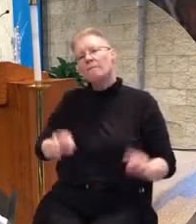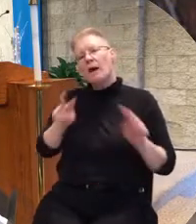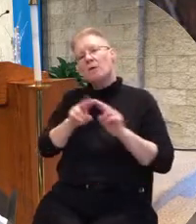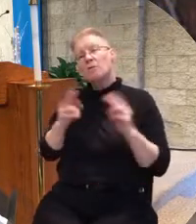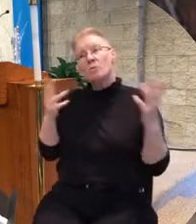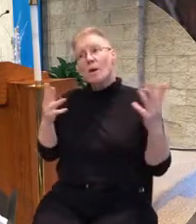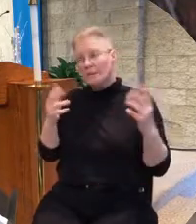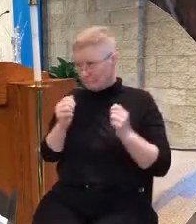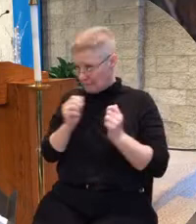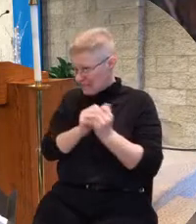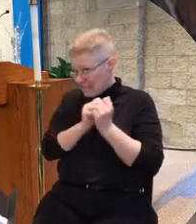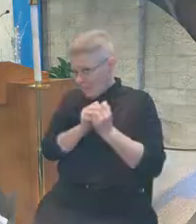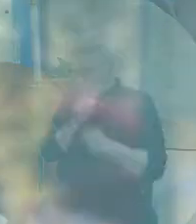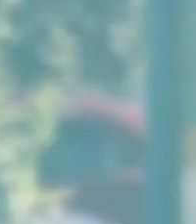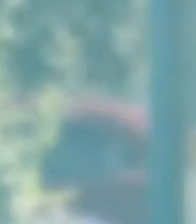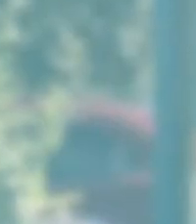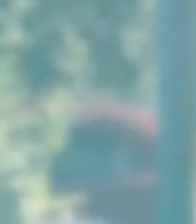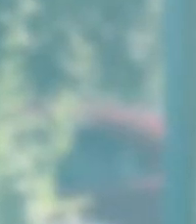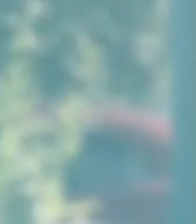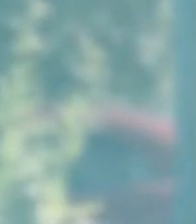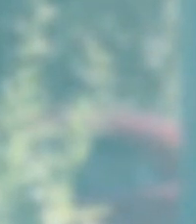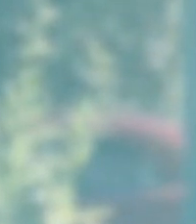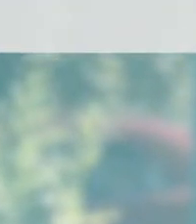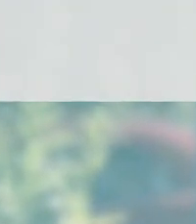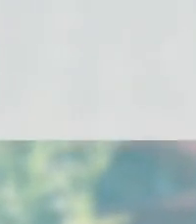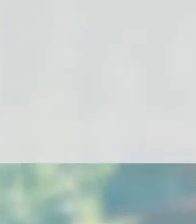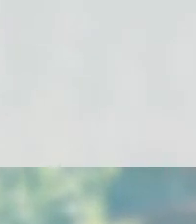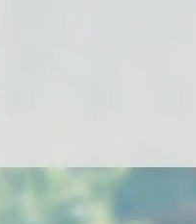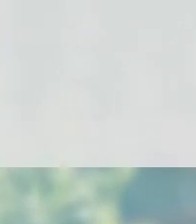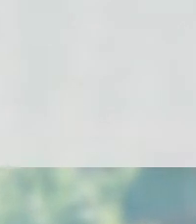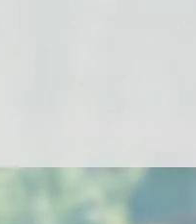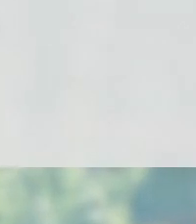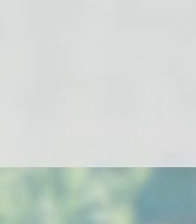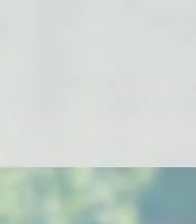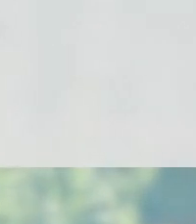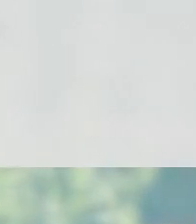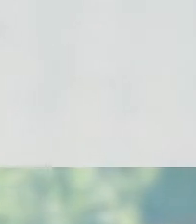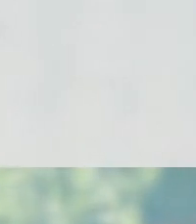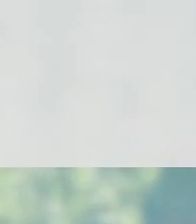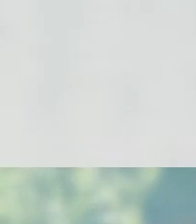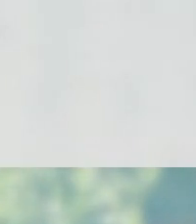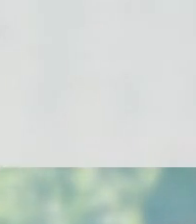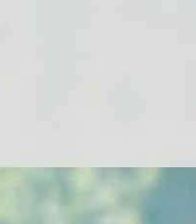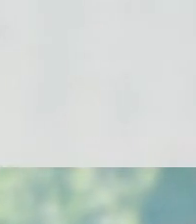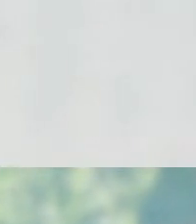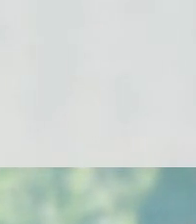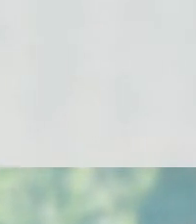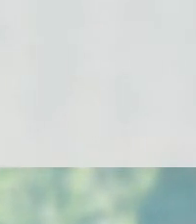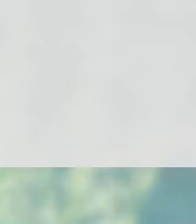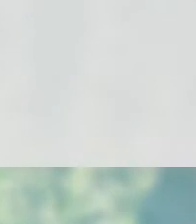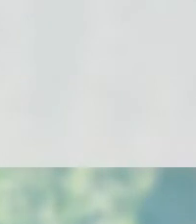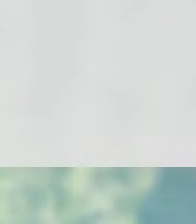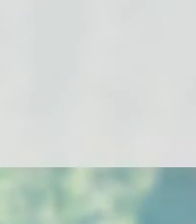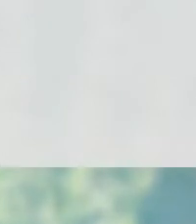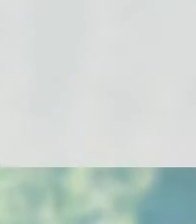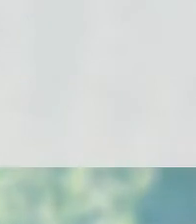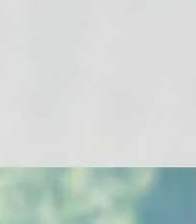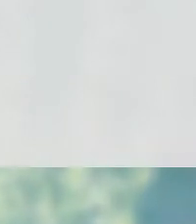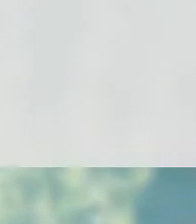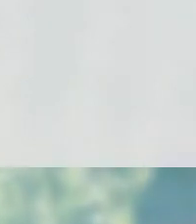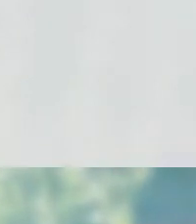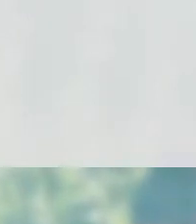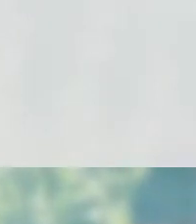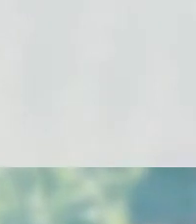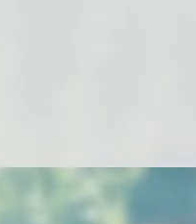affirm, together. We are loving, transforming, welcoming, spirit-filled, prosperous, and